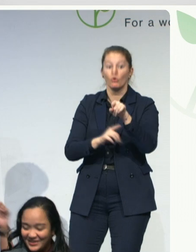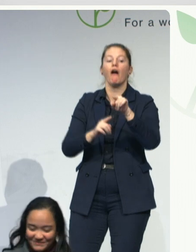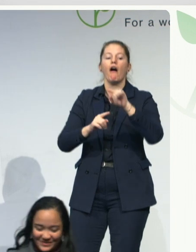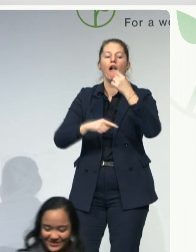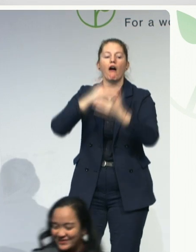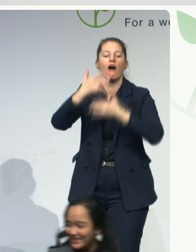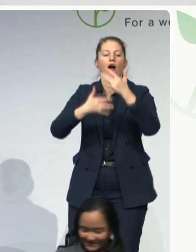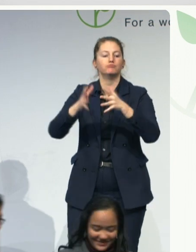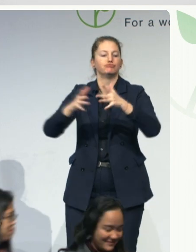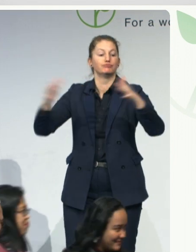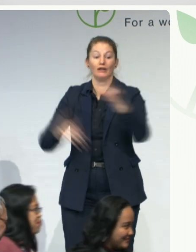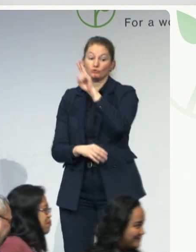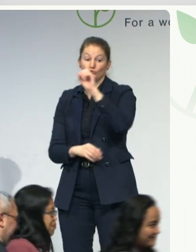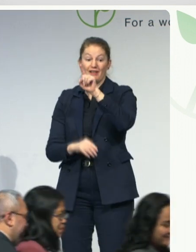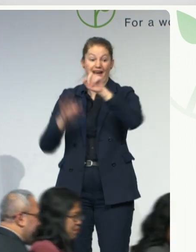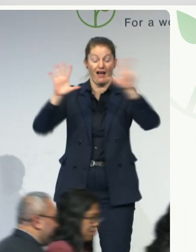2018.